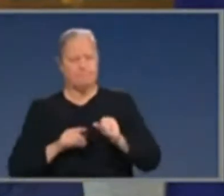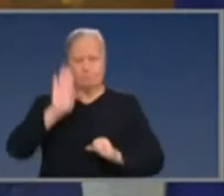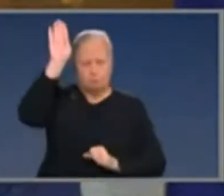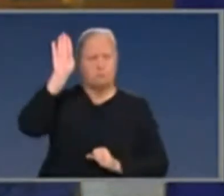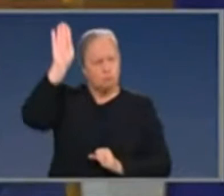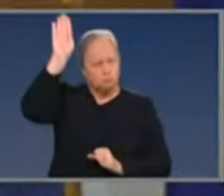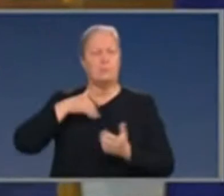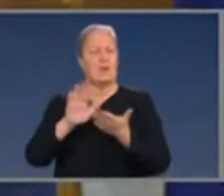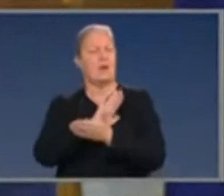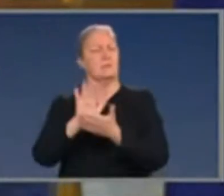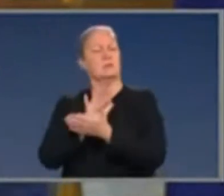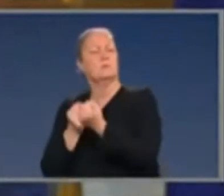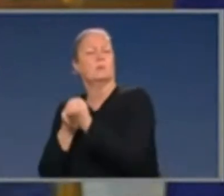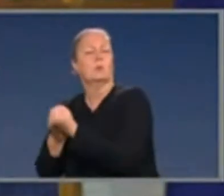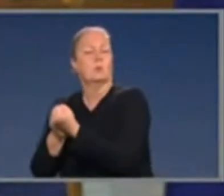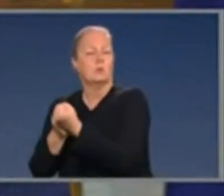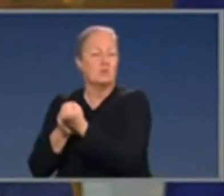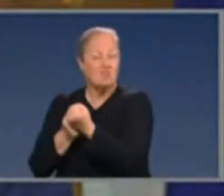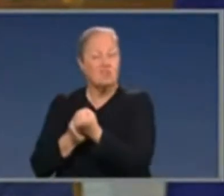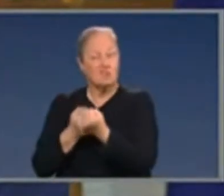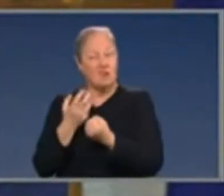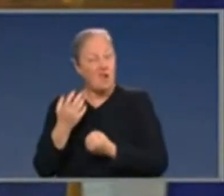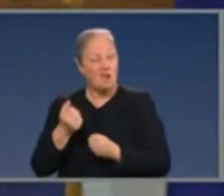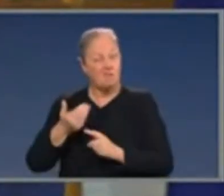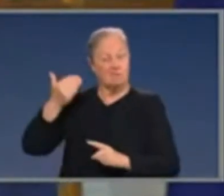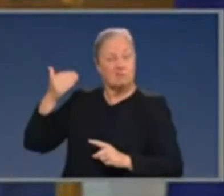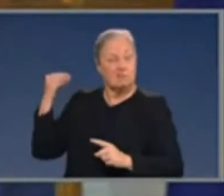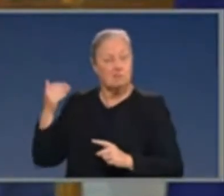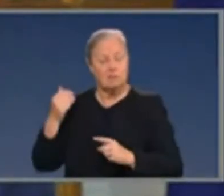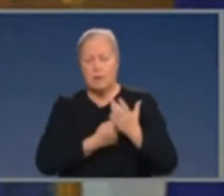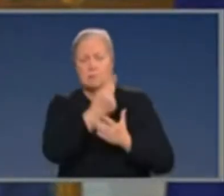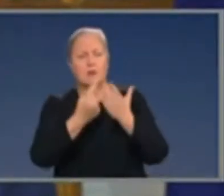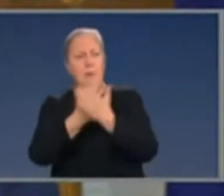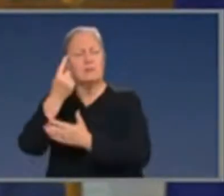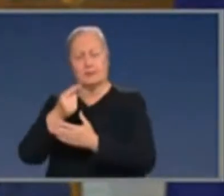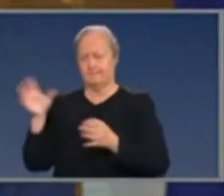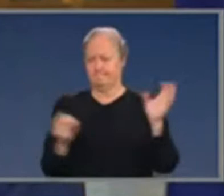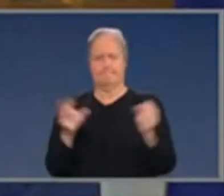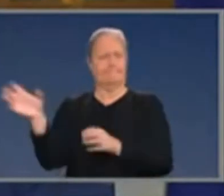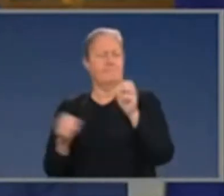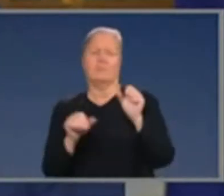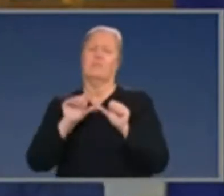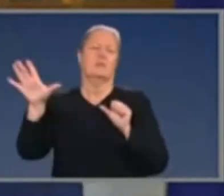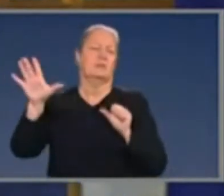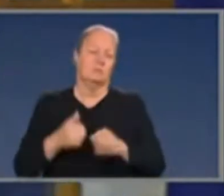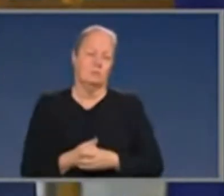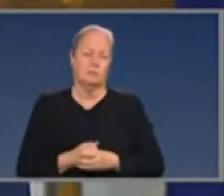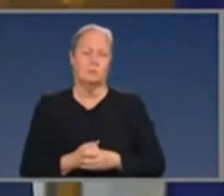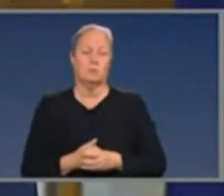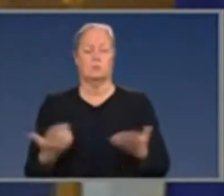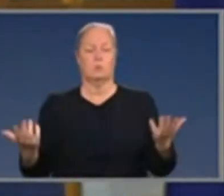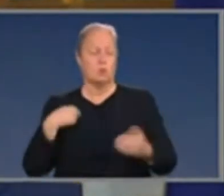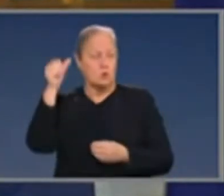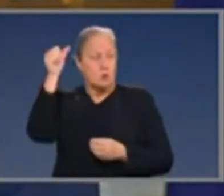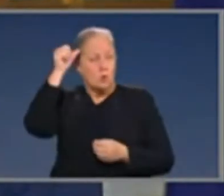that leadership. And we've seen that in several facilities over the last 24 hours, and we have a guarantee now that this will